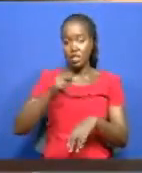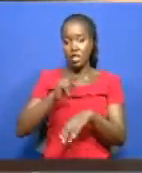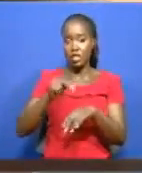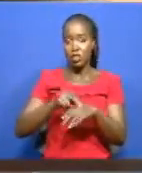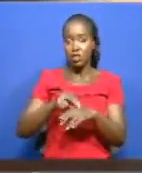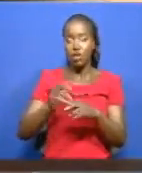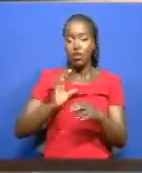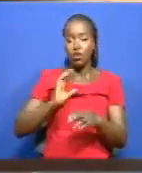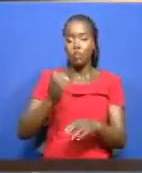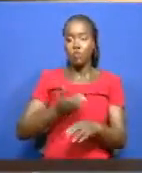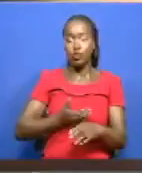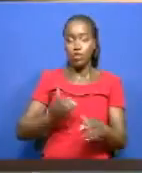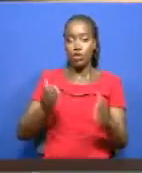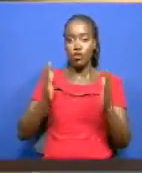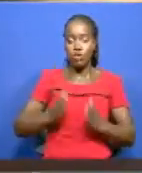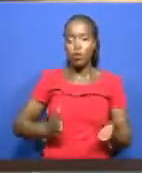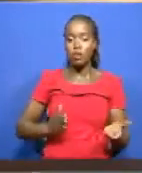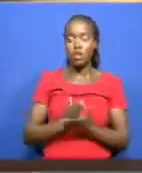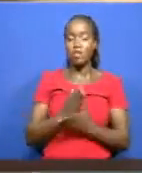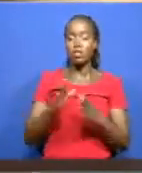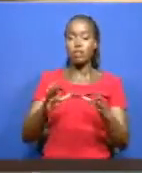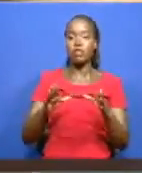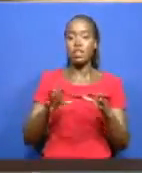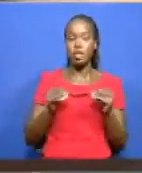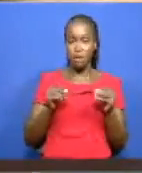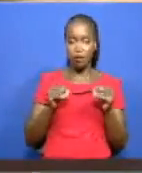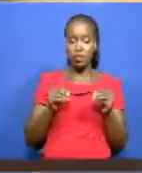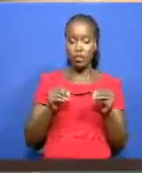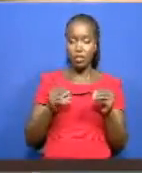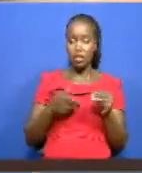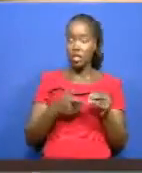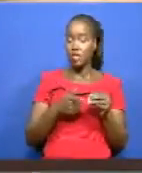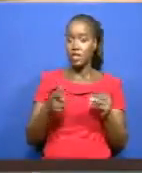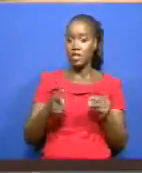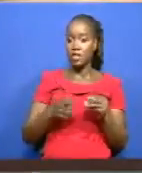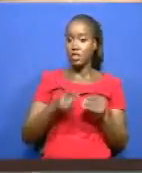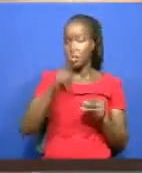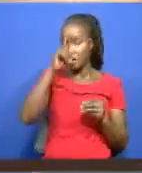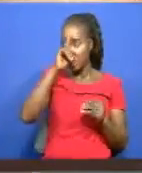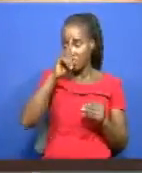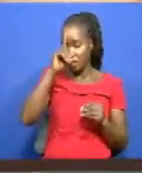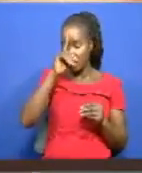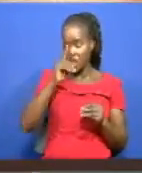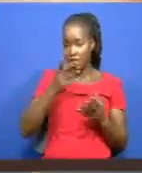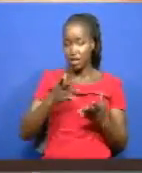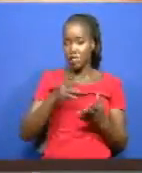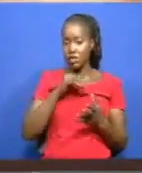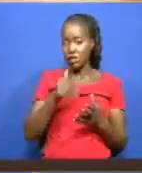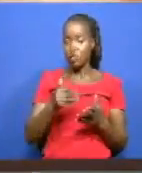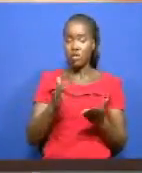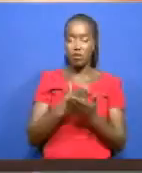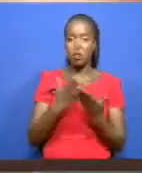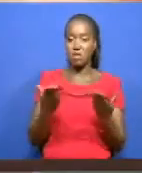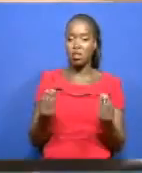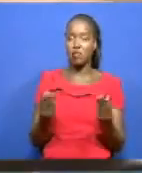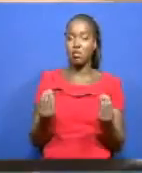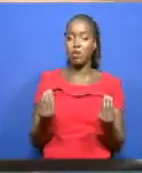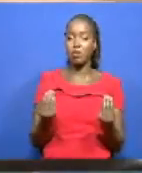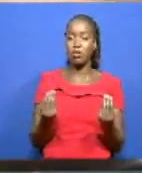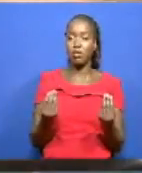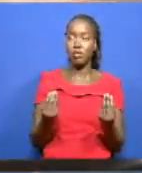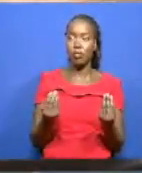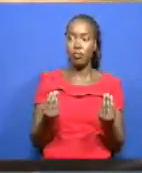Commission of Human Rights, if it accepts, takes up this matter, because it is not a matter that I think should be taken lightly.